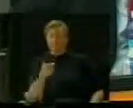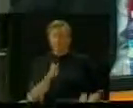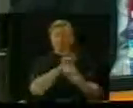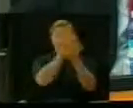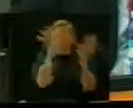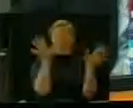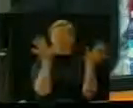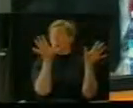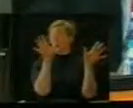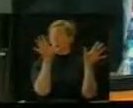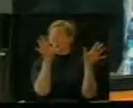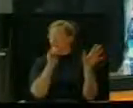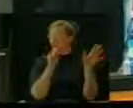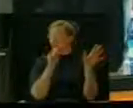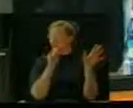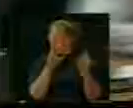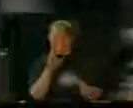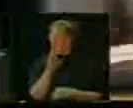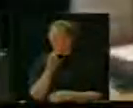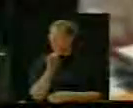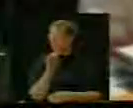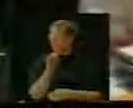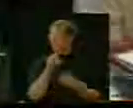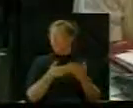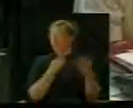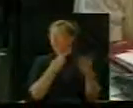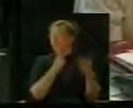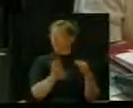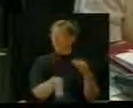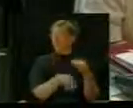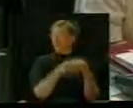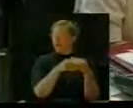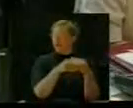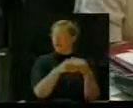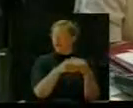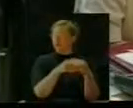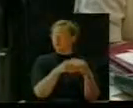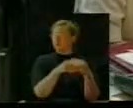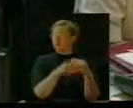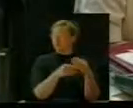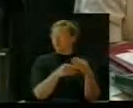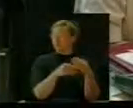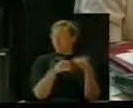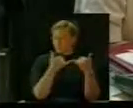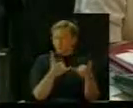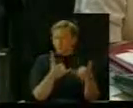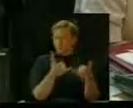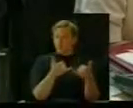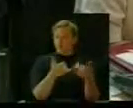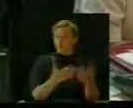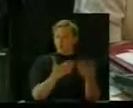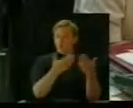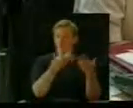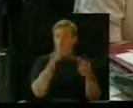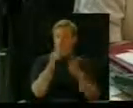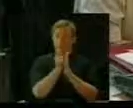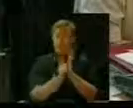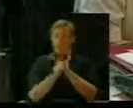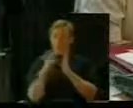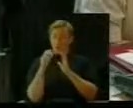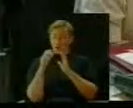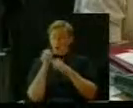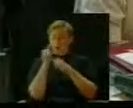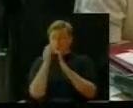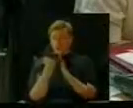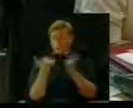Second. Clarification, Mr. Chairman. So Mr. Cate's motion is to simply add to the existing motion that the law director should